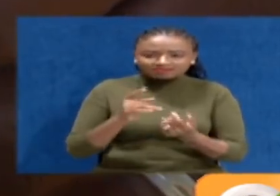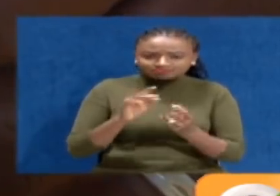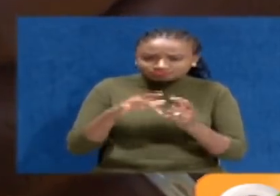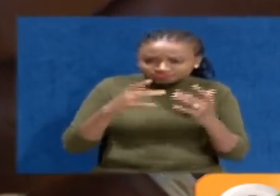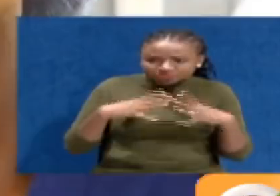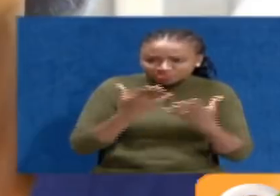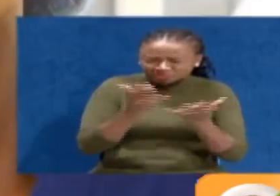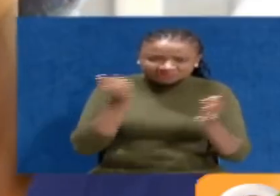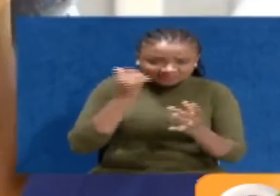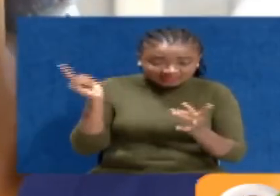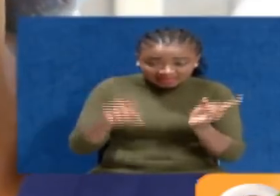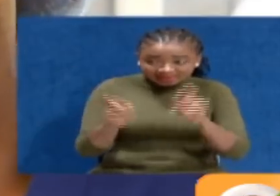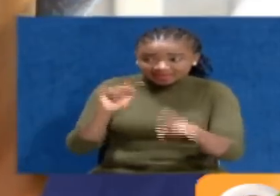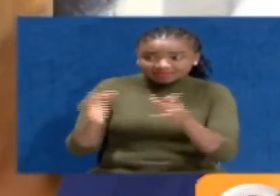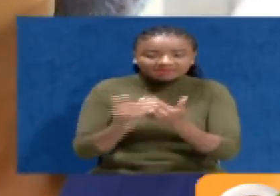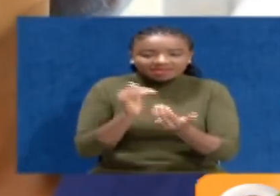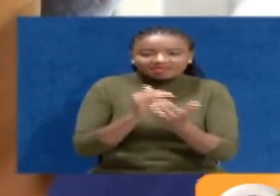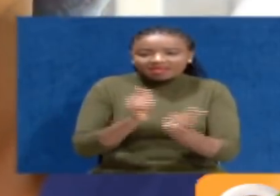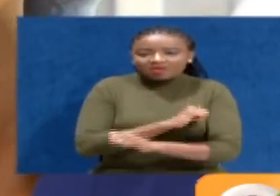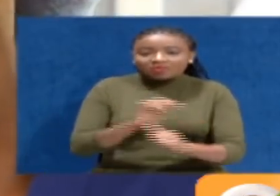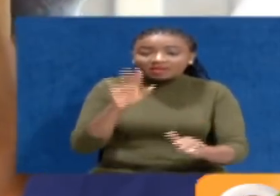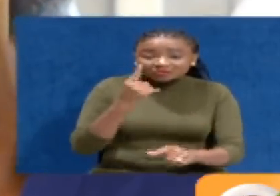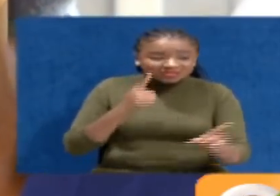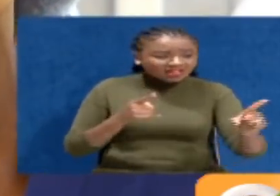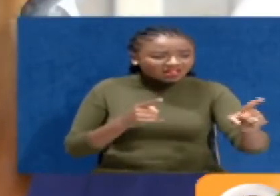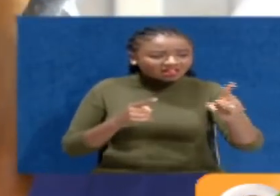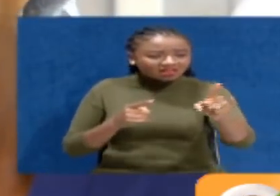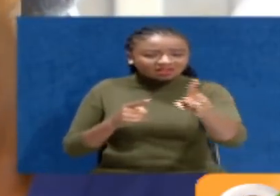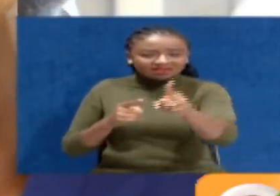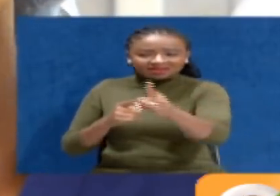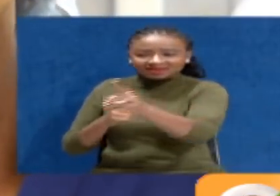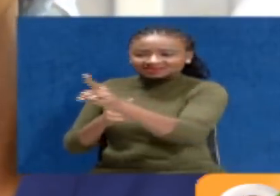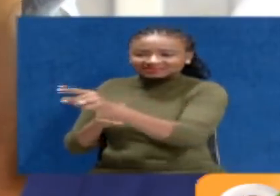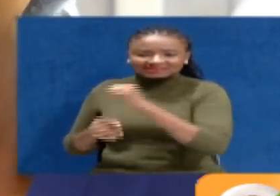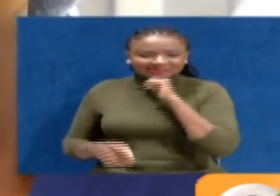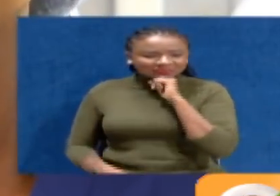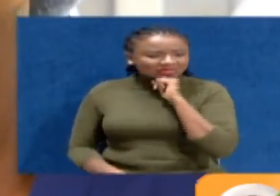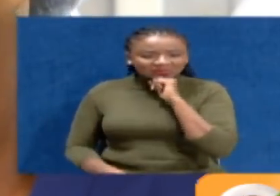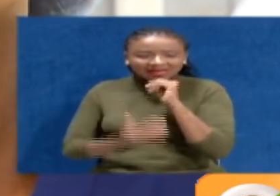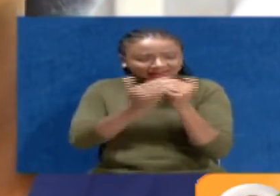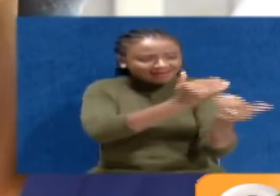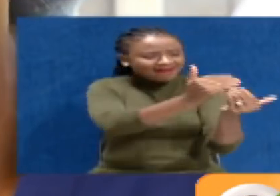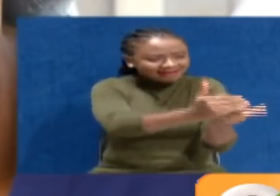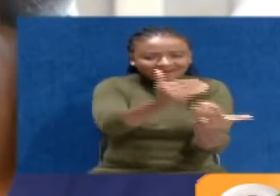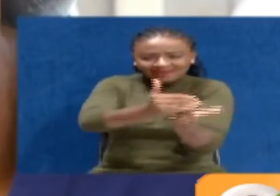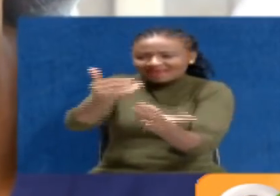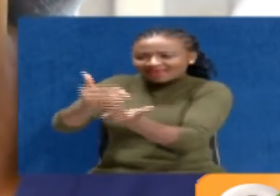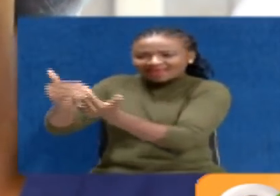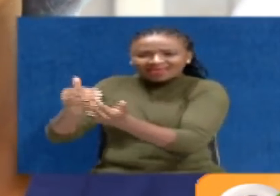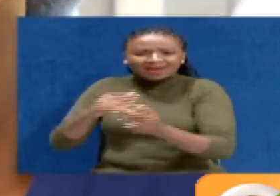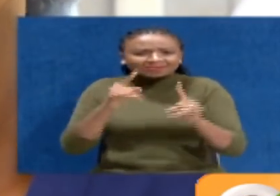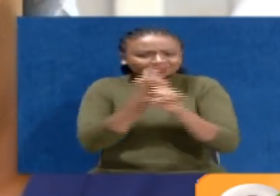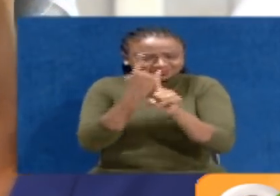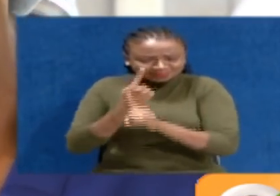the circumstances. You'll find yourself attending to all those kinds of needs in a day without even realizing, because at